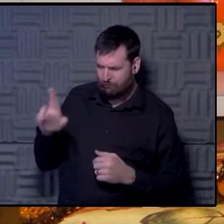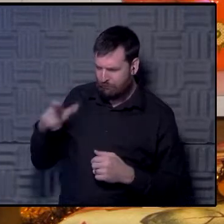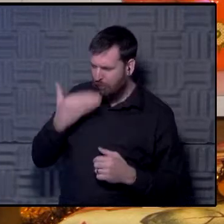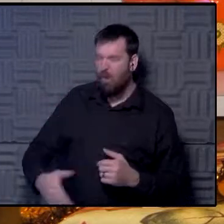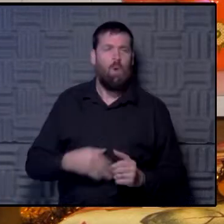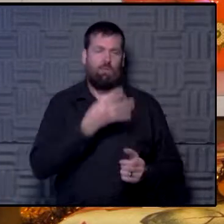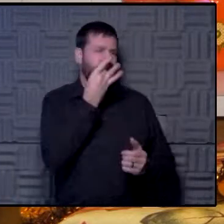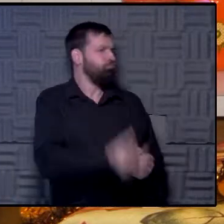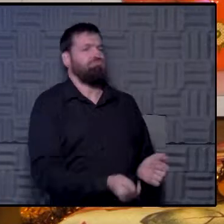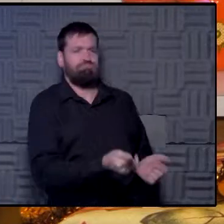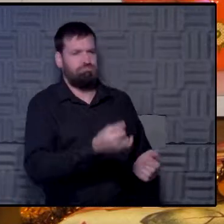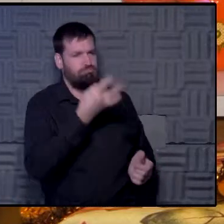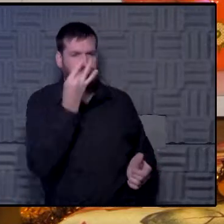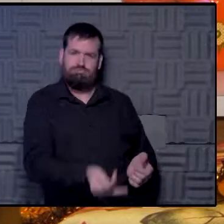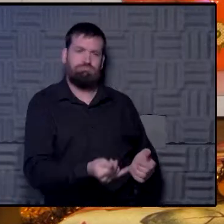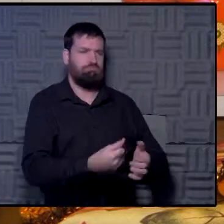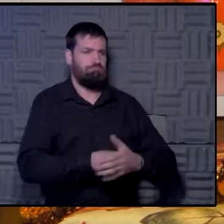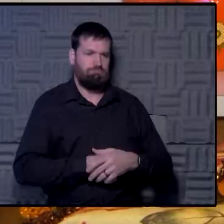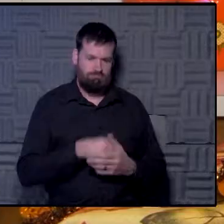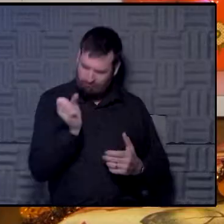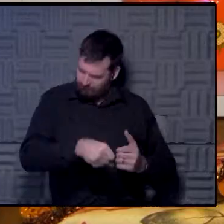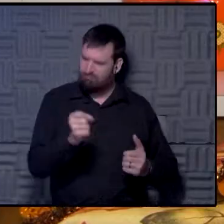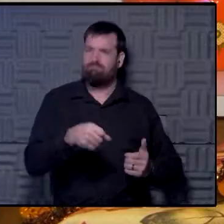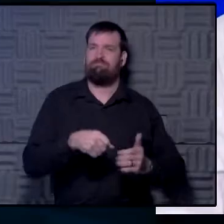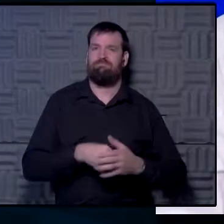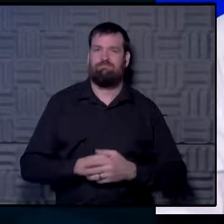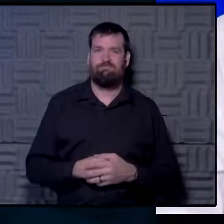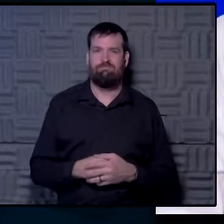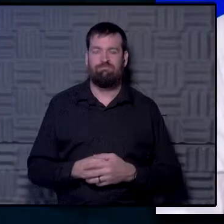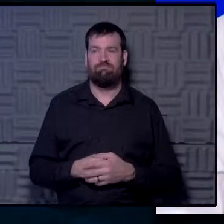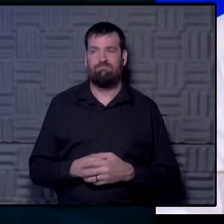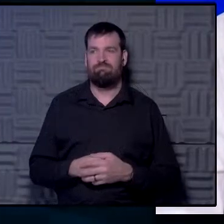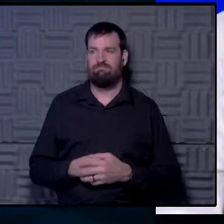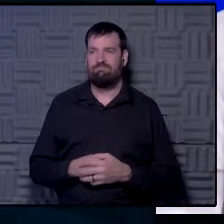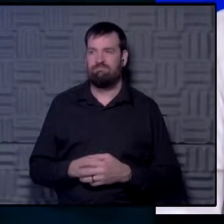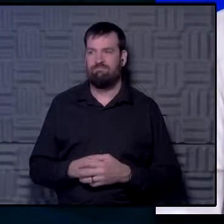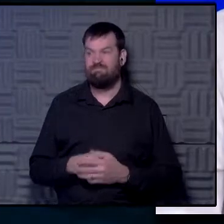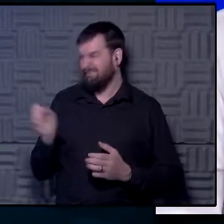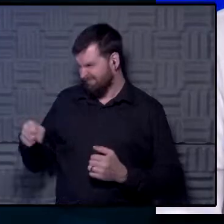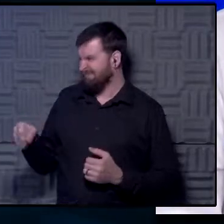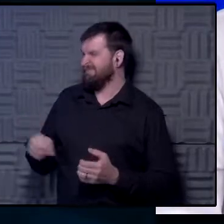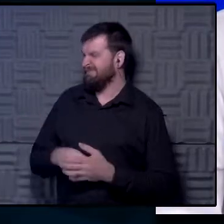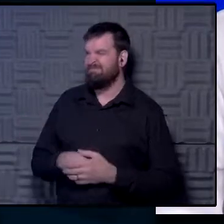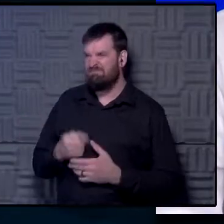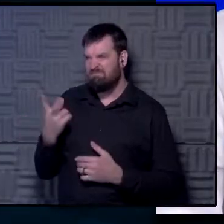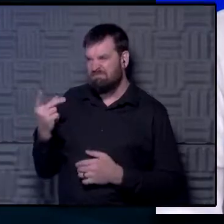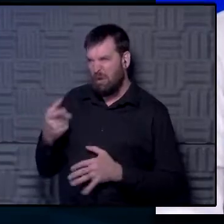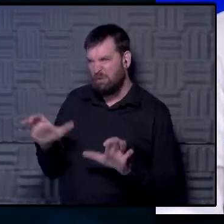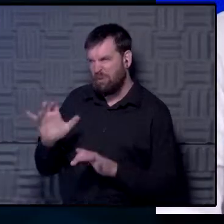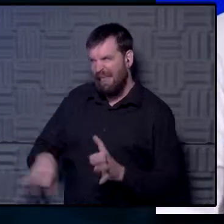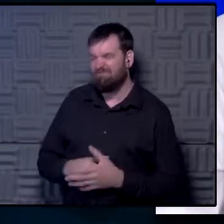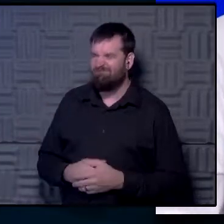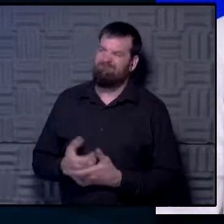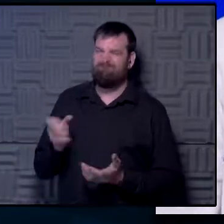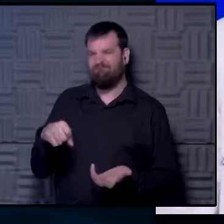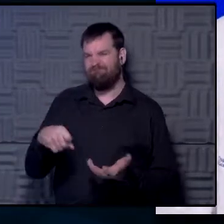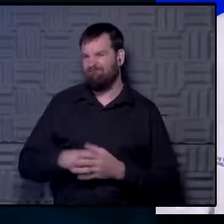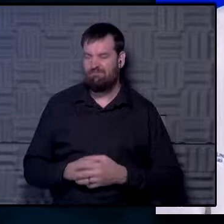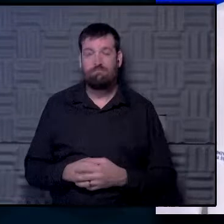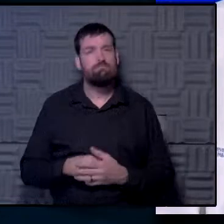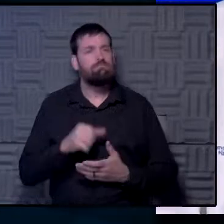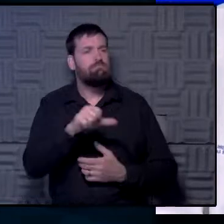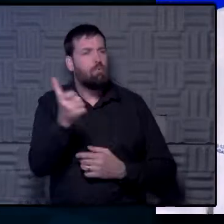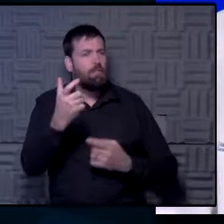they're delicious. They're delicious. Ugh. Dogs Well, are. that's awesome. Yeah, dogs do that. Yeah. What